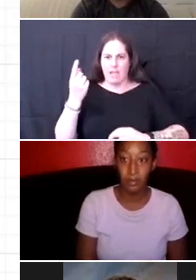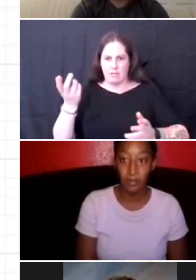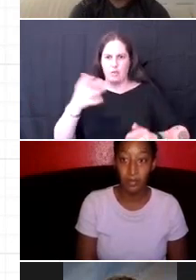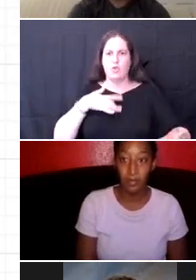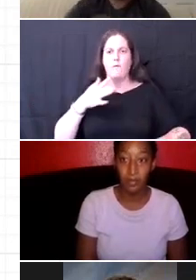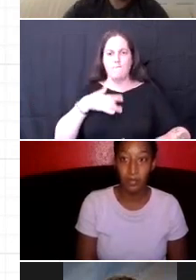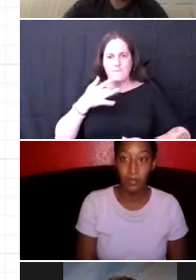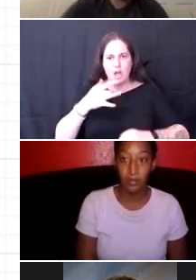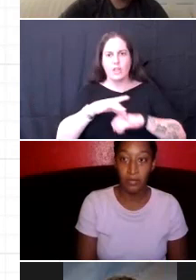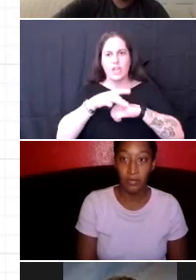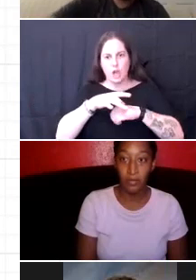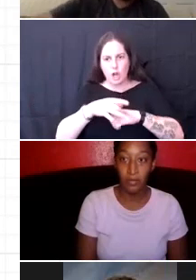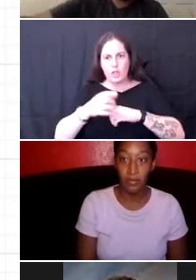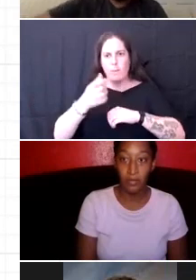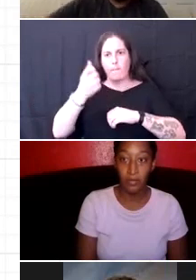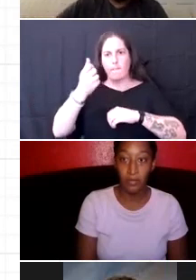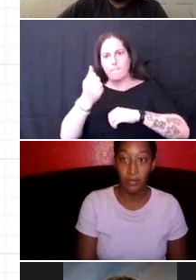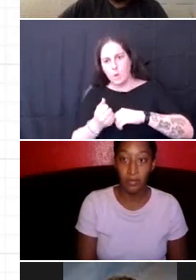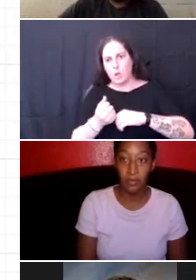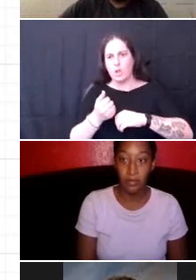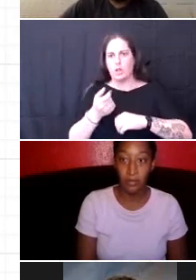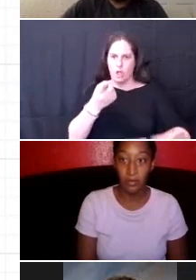Okay? And so,